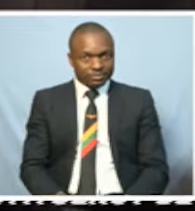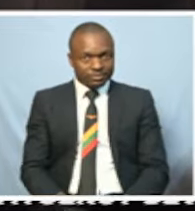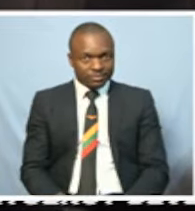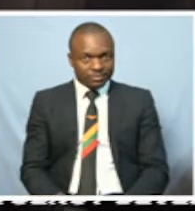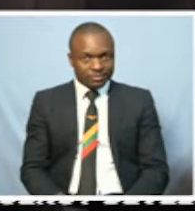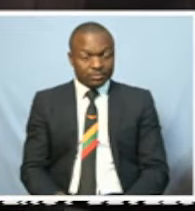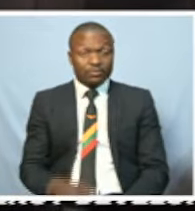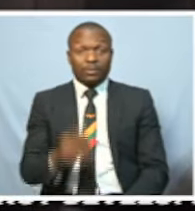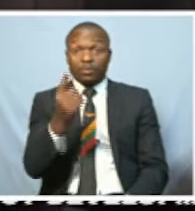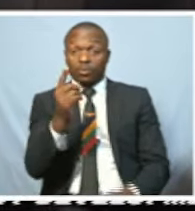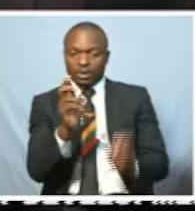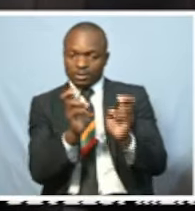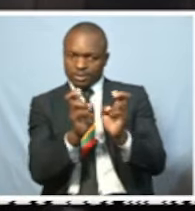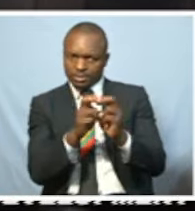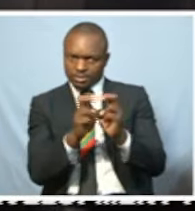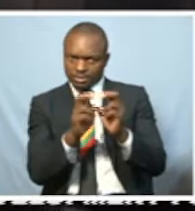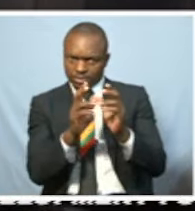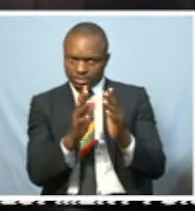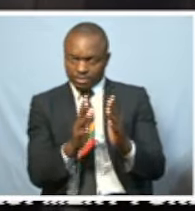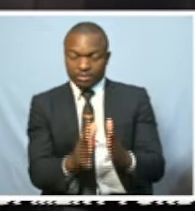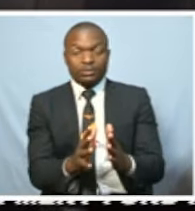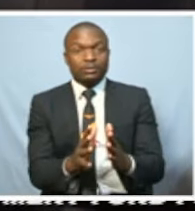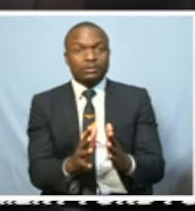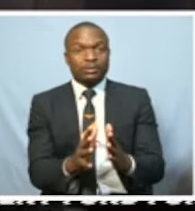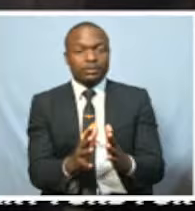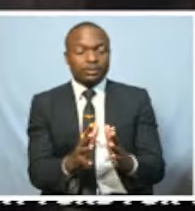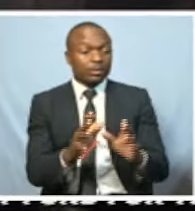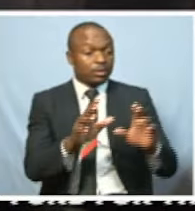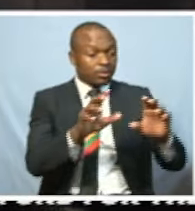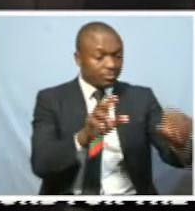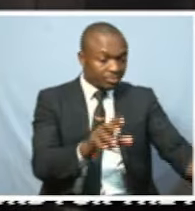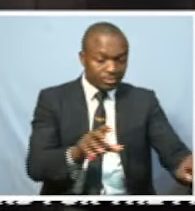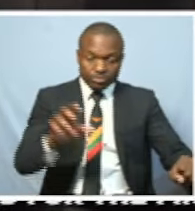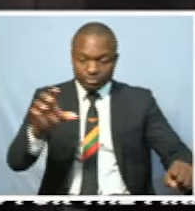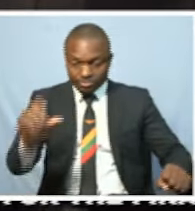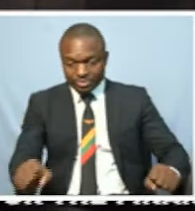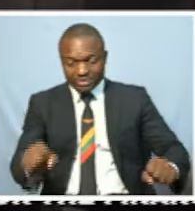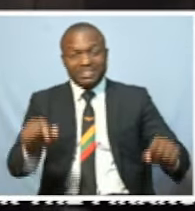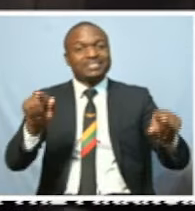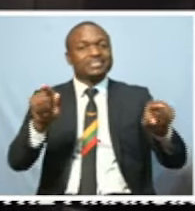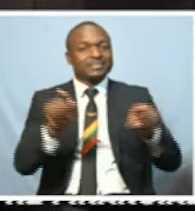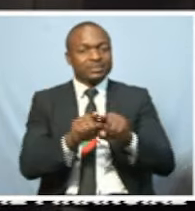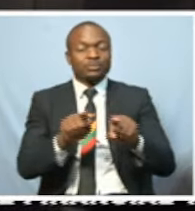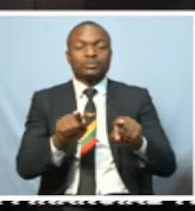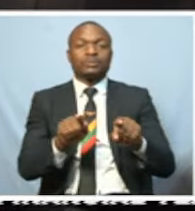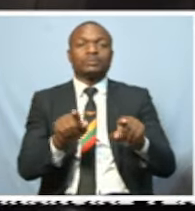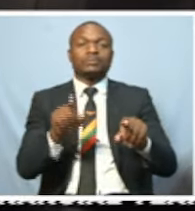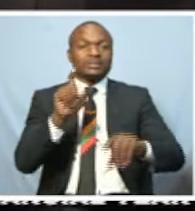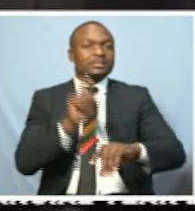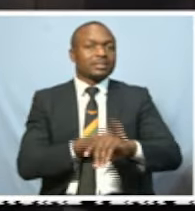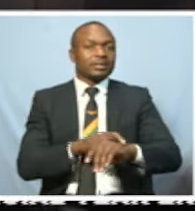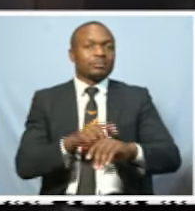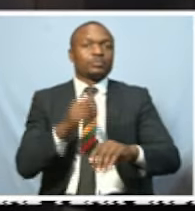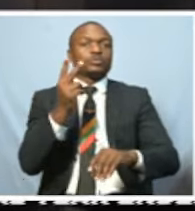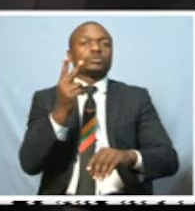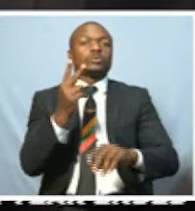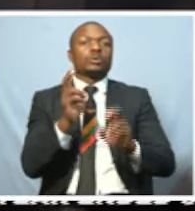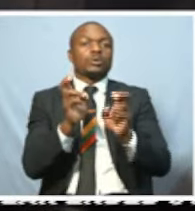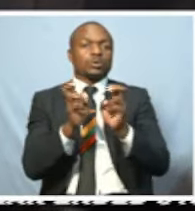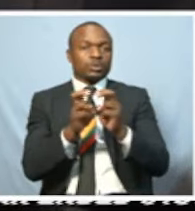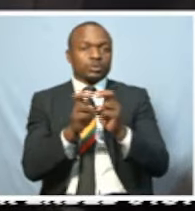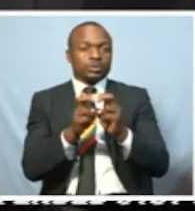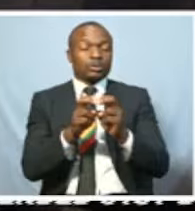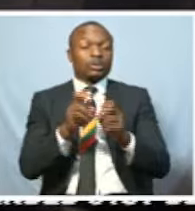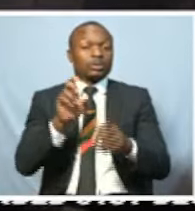one contractor, he gets both jobs at the same time. There's need for evidence to show